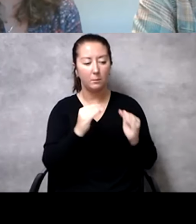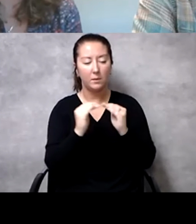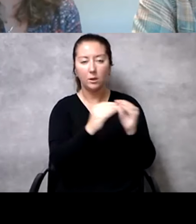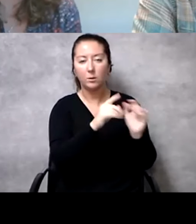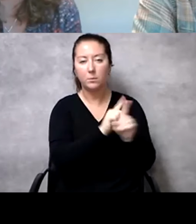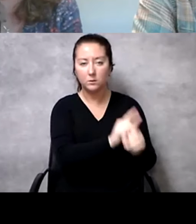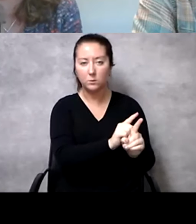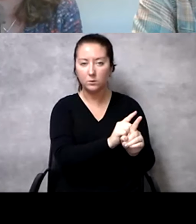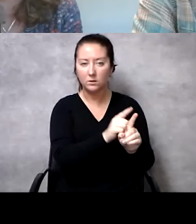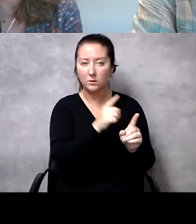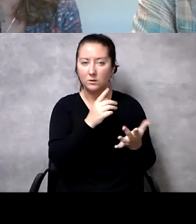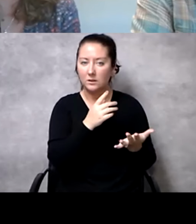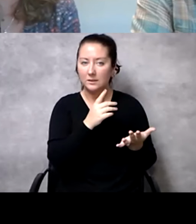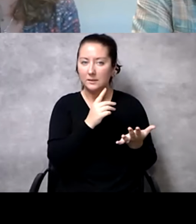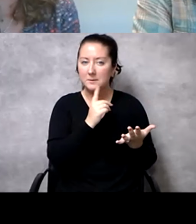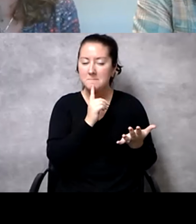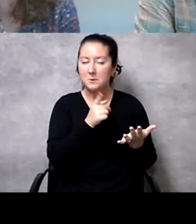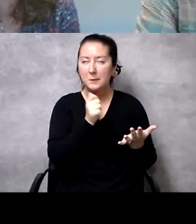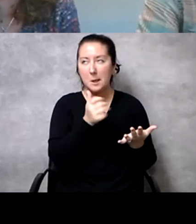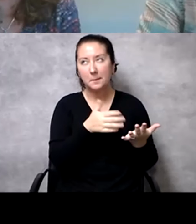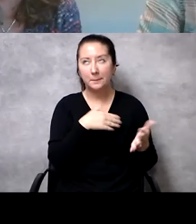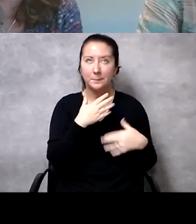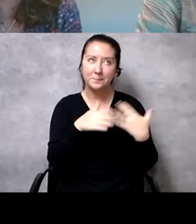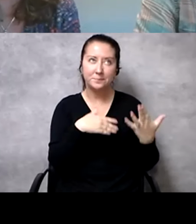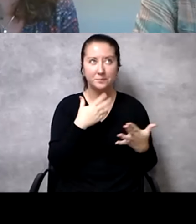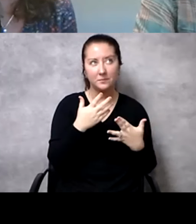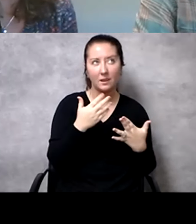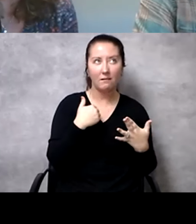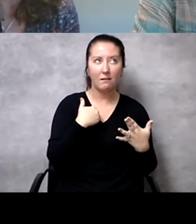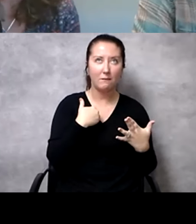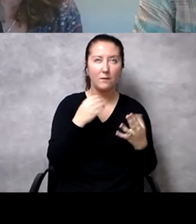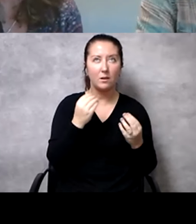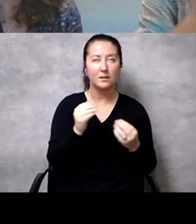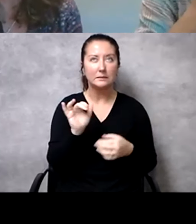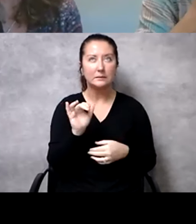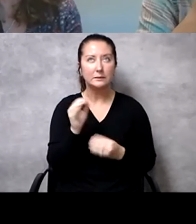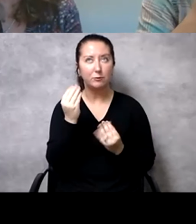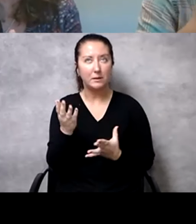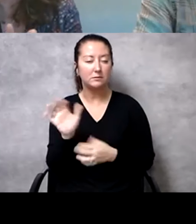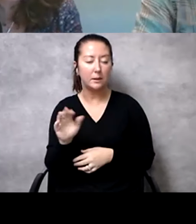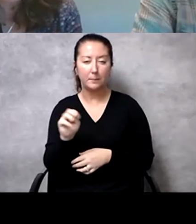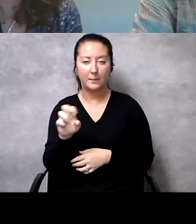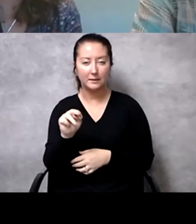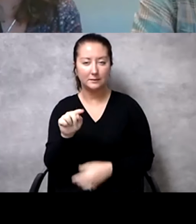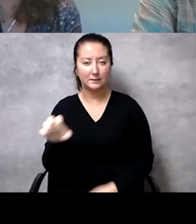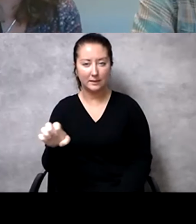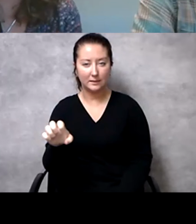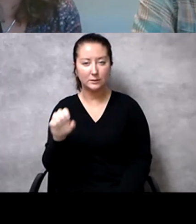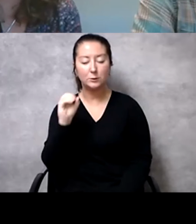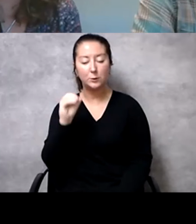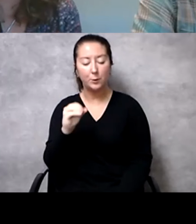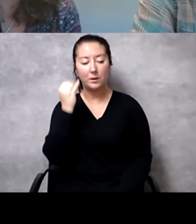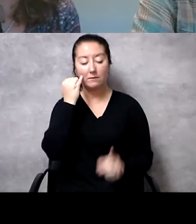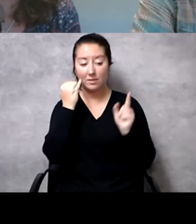not that much more senior and knowledgeable than the mentee. And so if they have